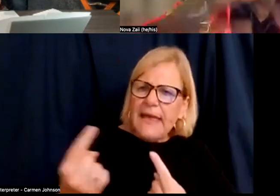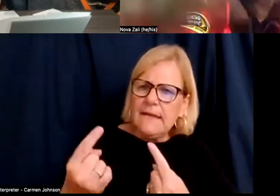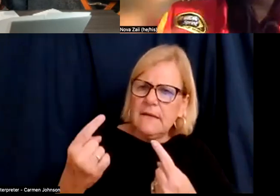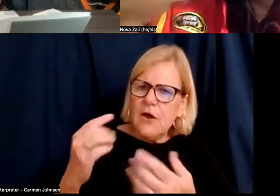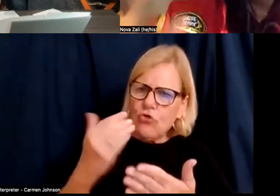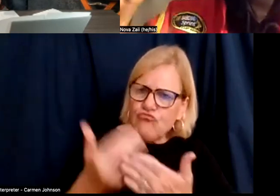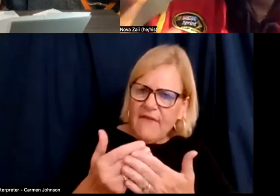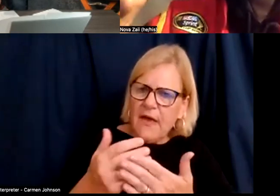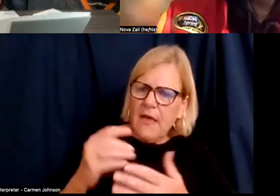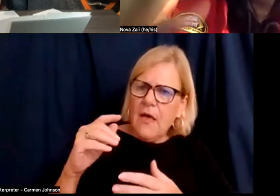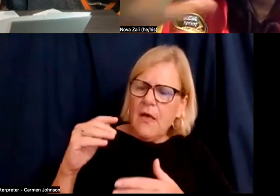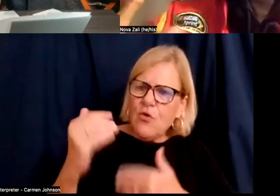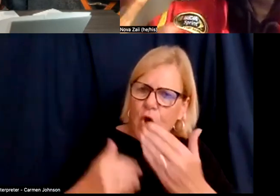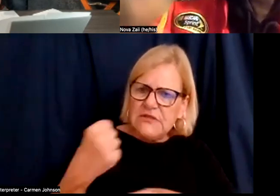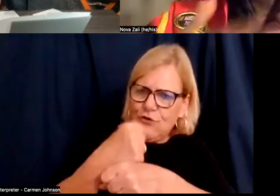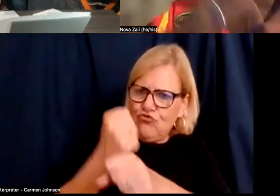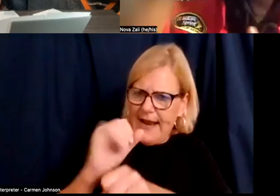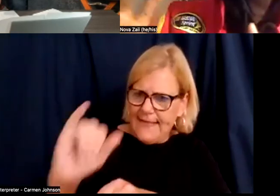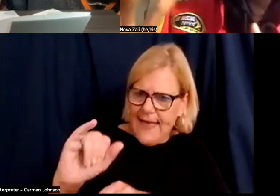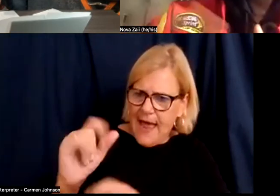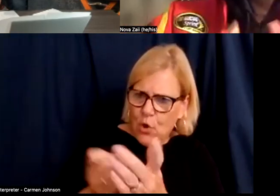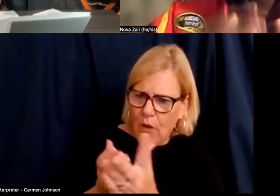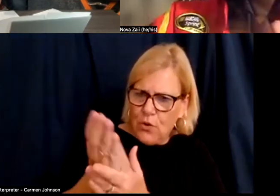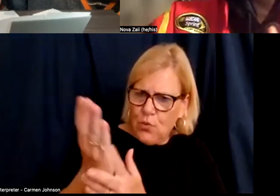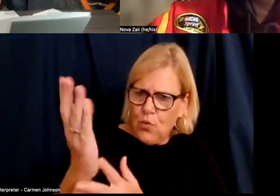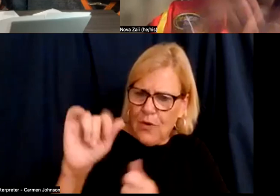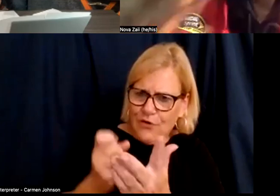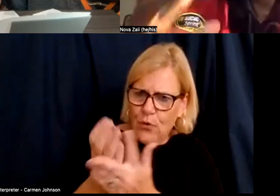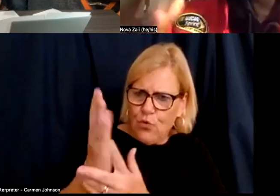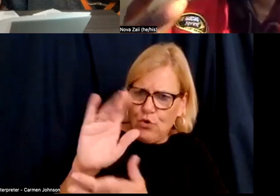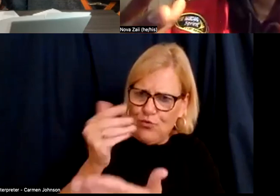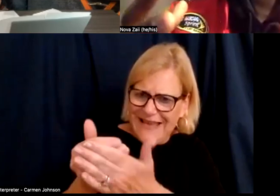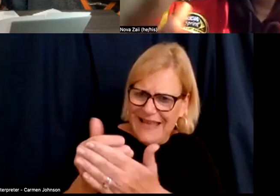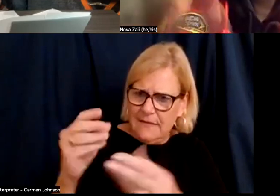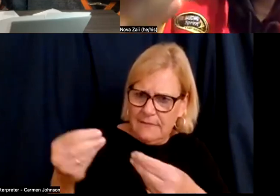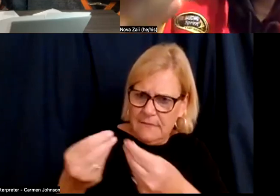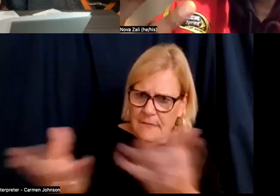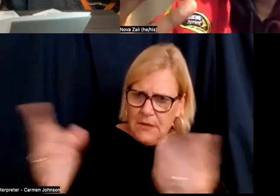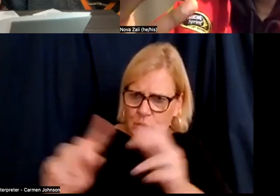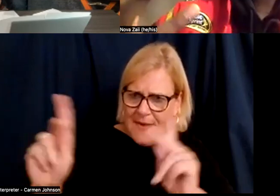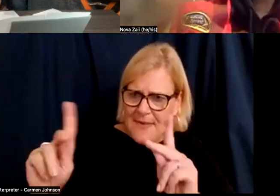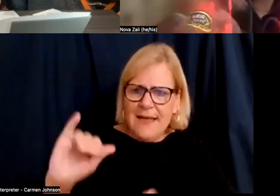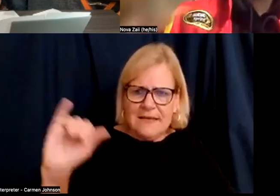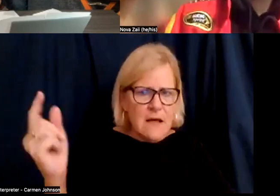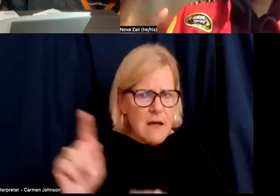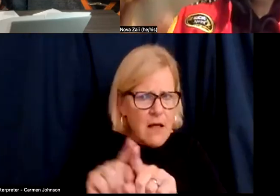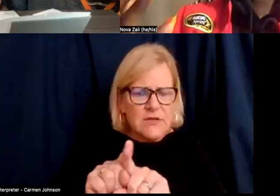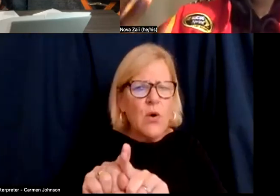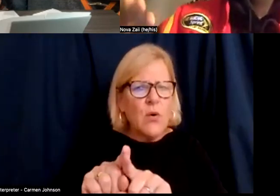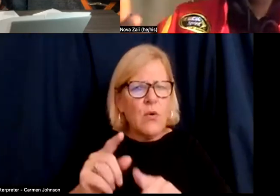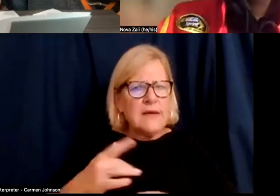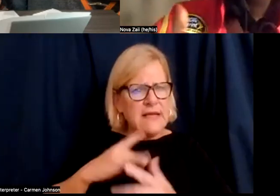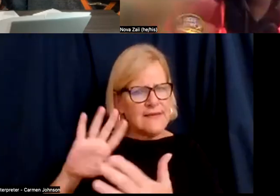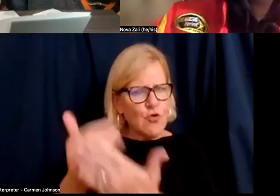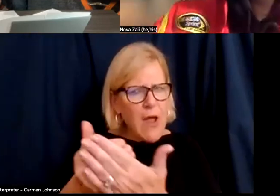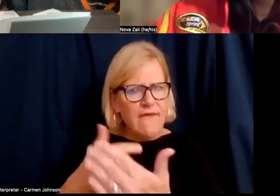the process of creating that and going through whatever you need to go through in order to get it to people is also in its own way a sense of